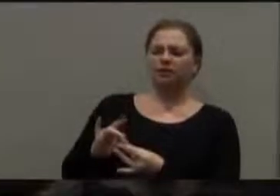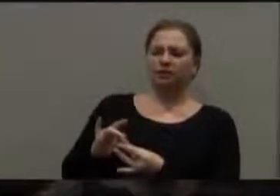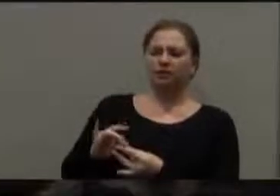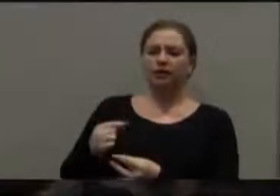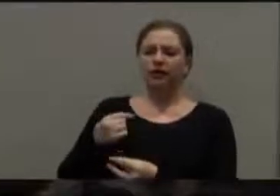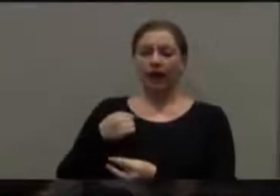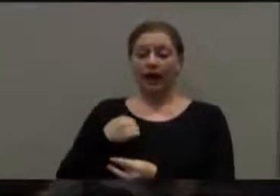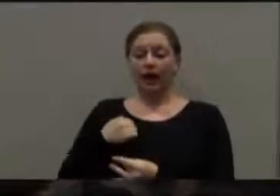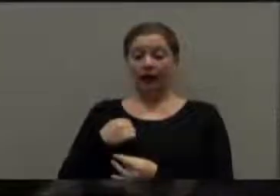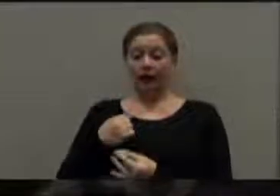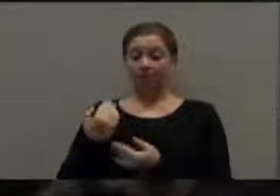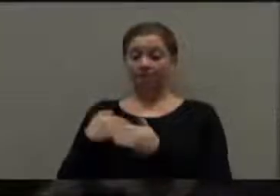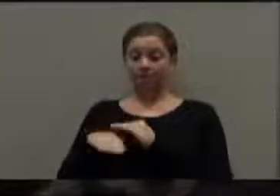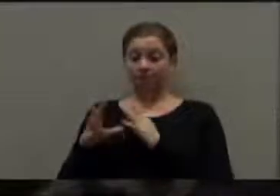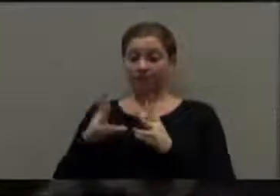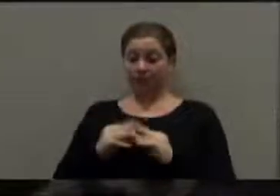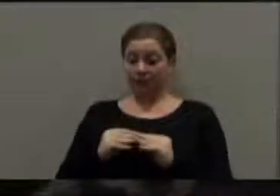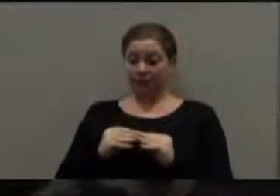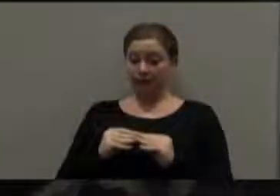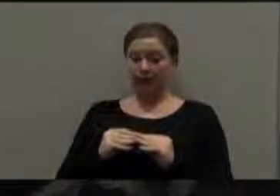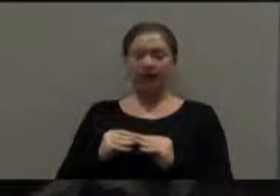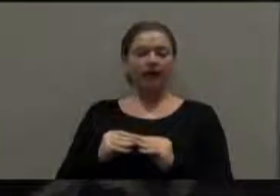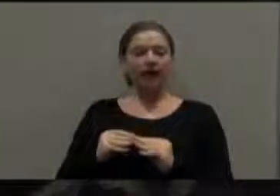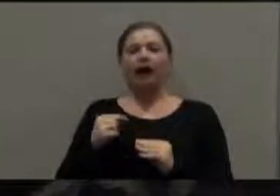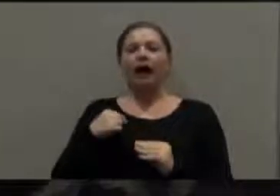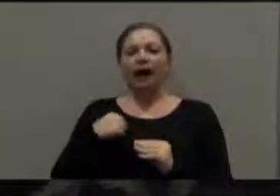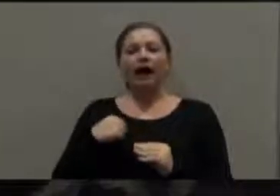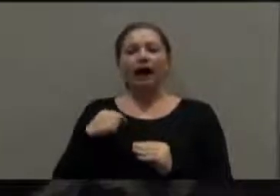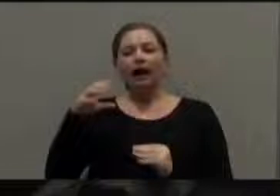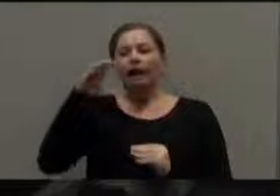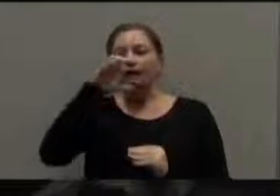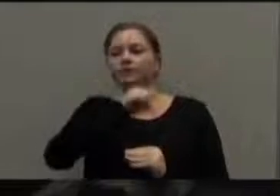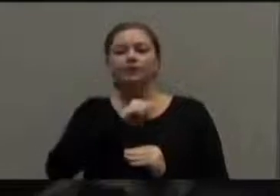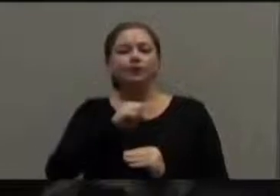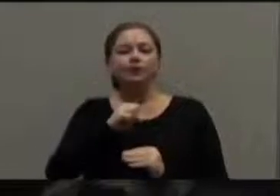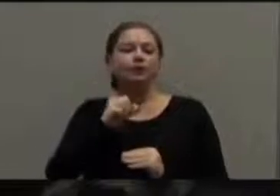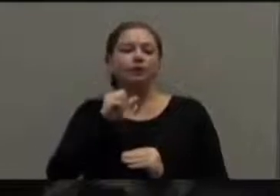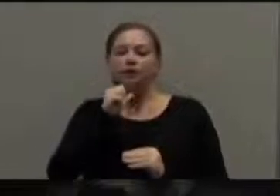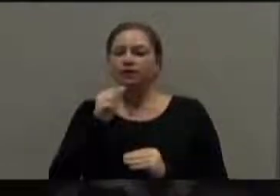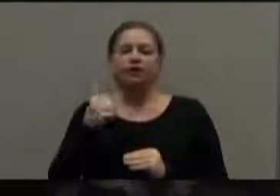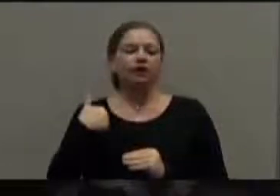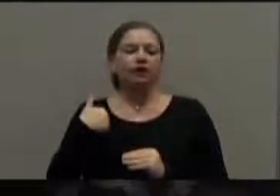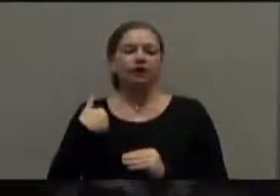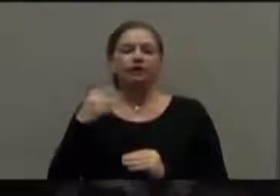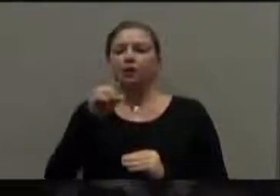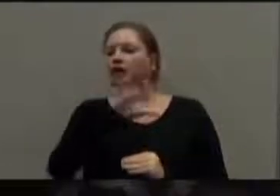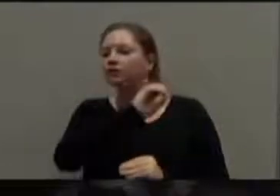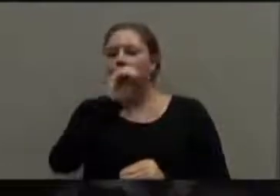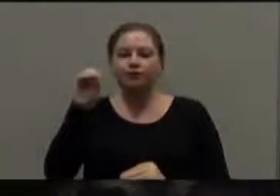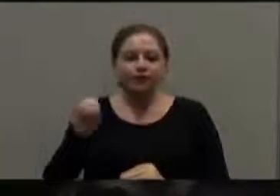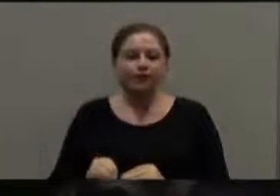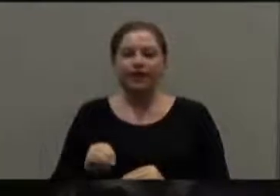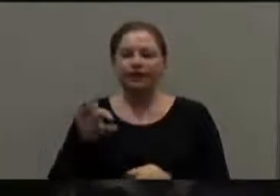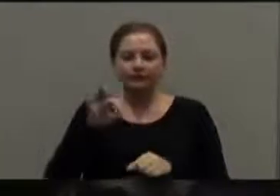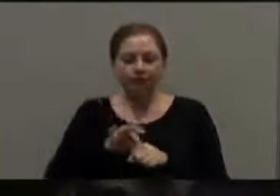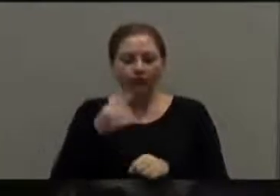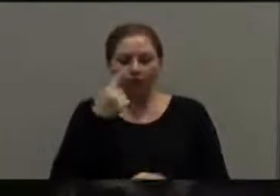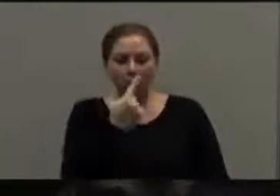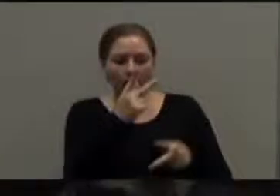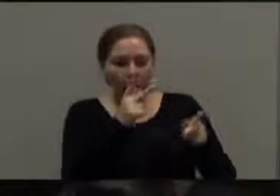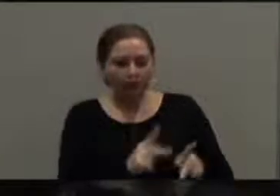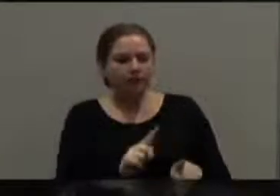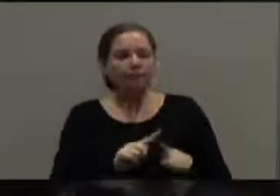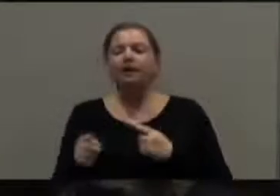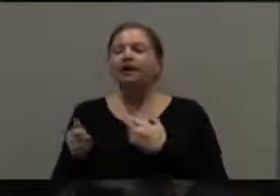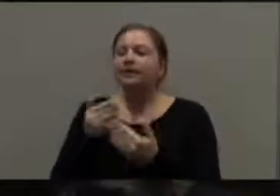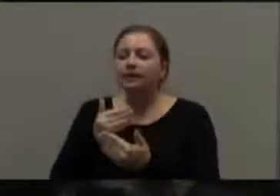this, felt like we would have not a unanimous vote, but I have 100% said, no matter who got it, I thought we